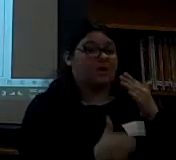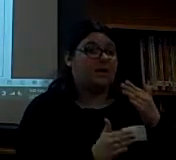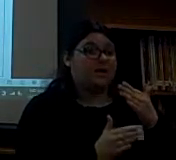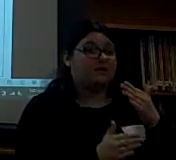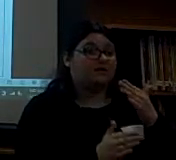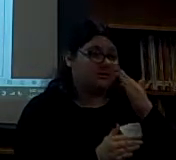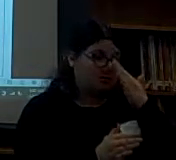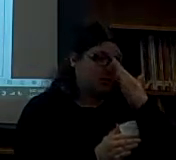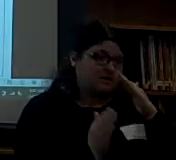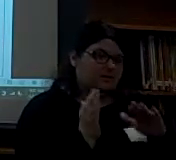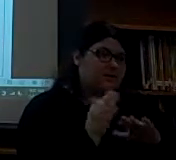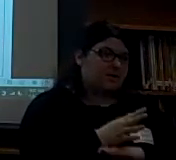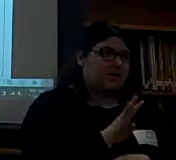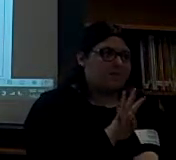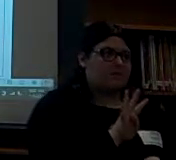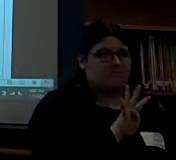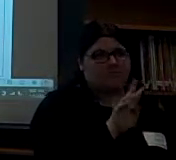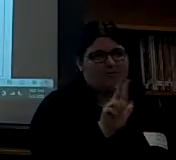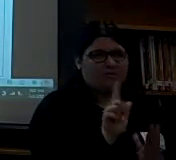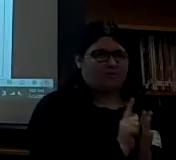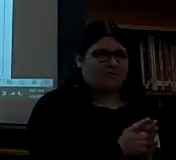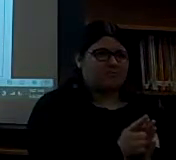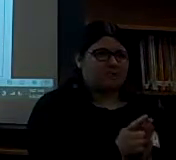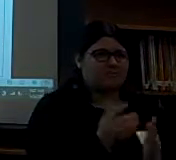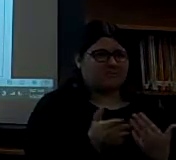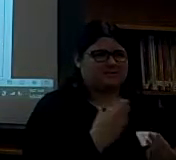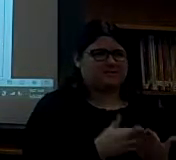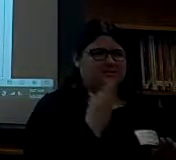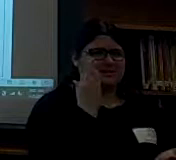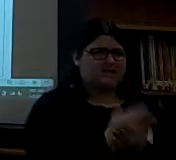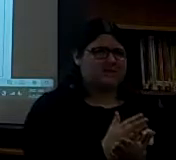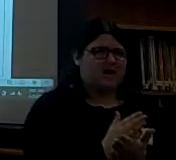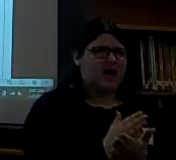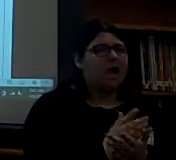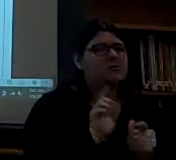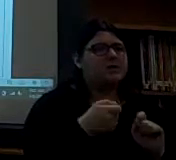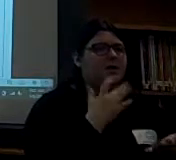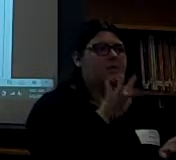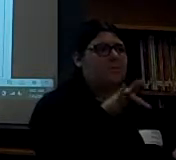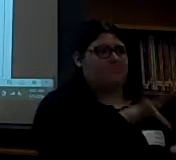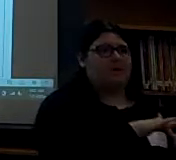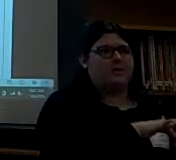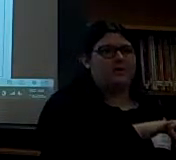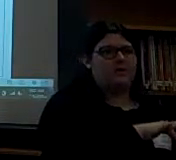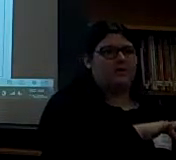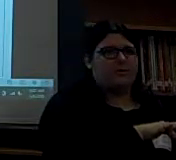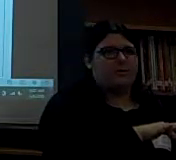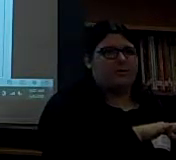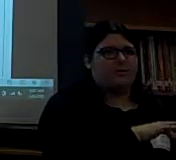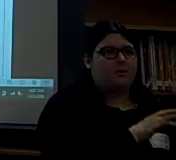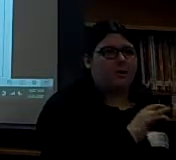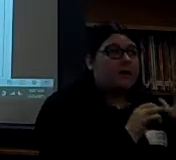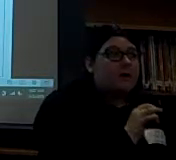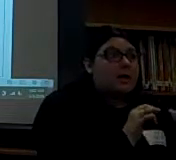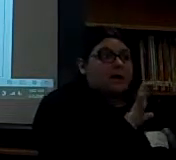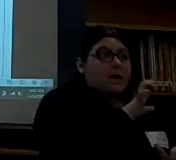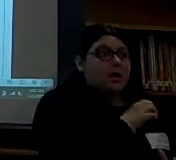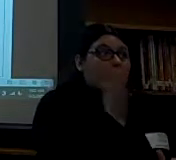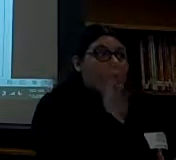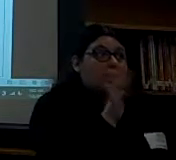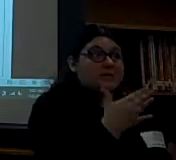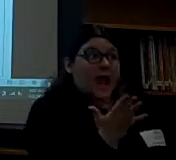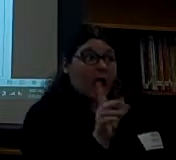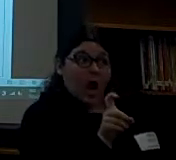know, after 43 minutes, it's much easier to stop then than in the middle of a, you know, is that main character going to die?